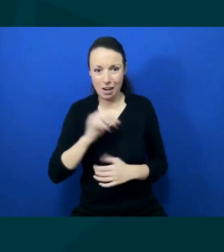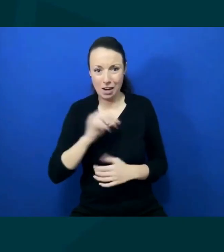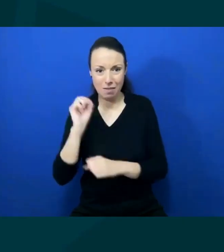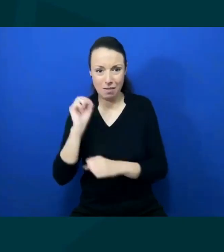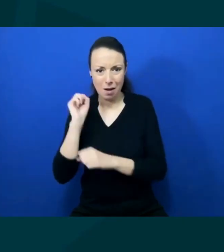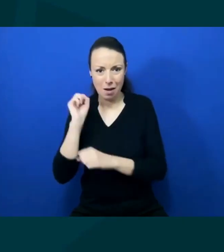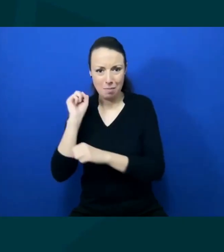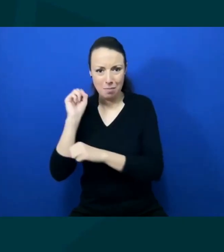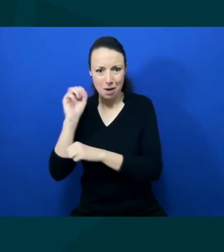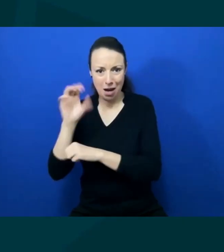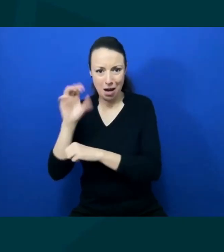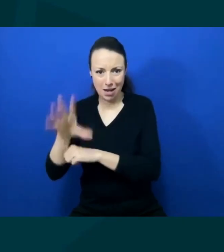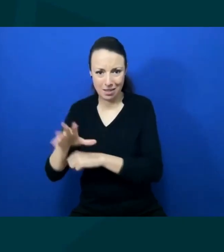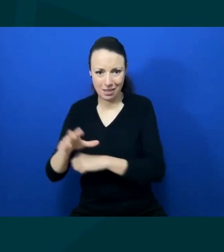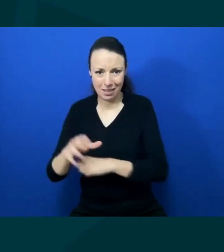walk